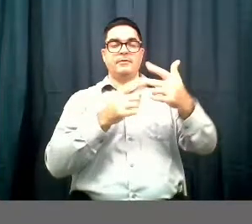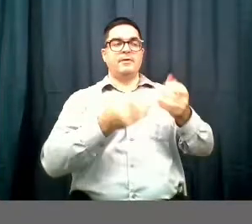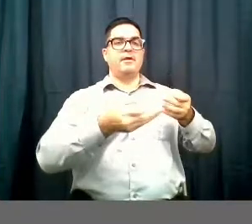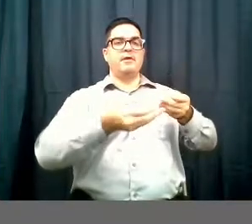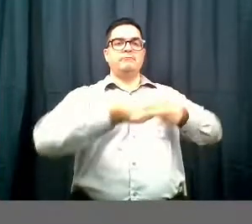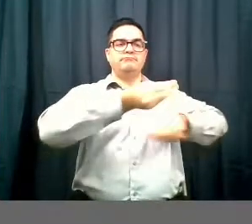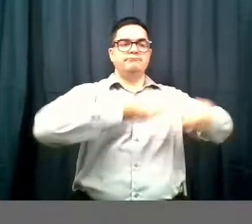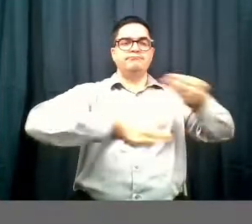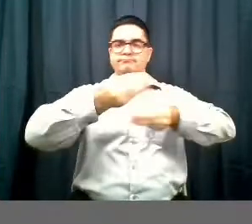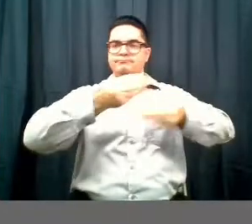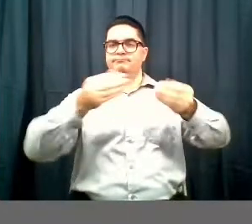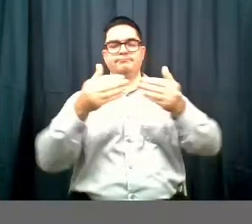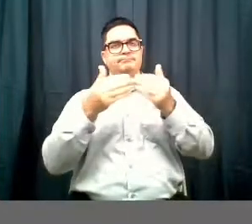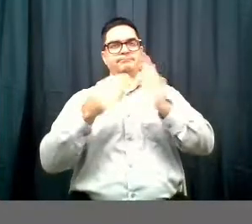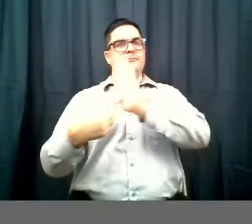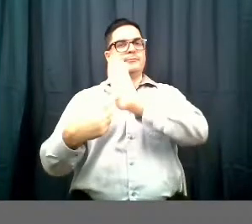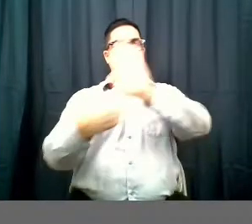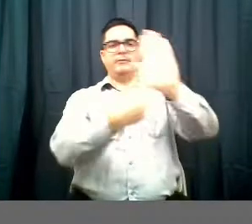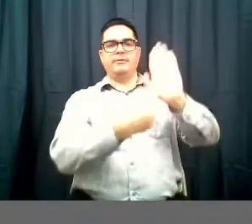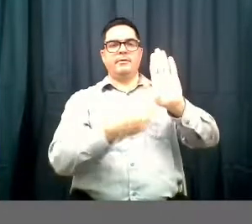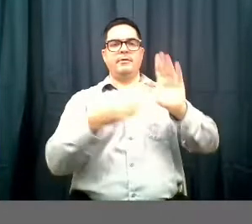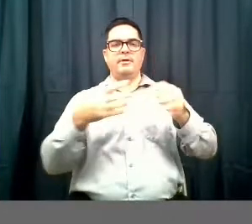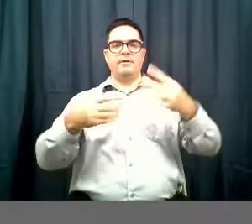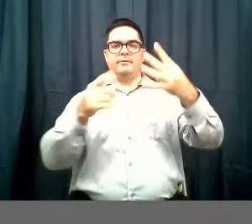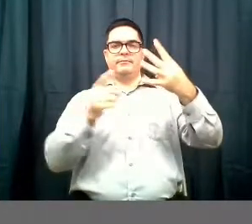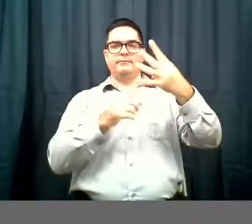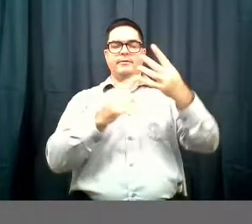lastly, economic development. You turn to the next page.